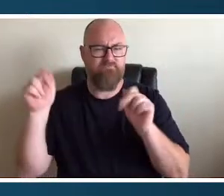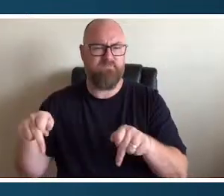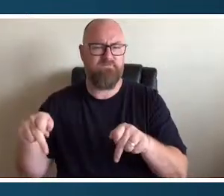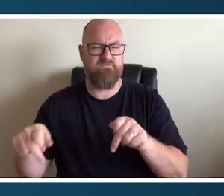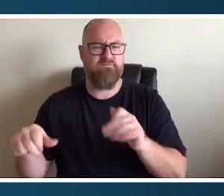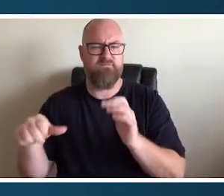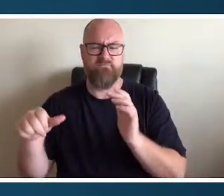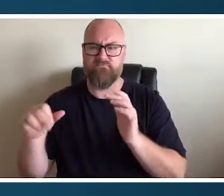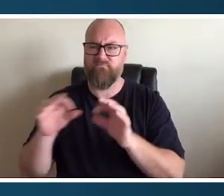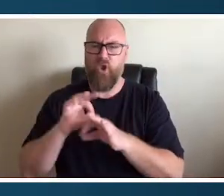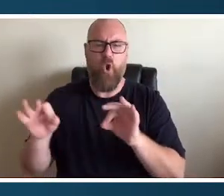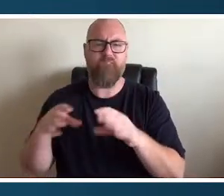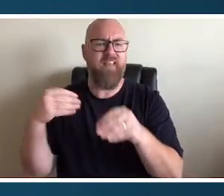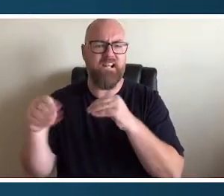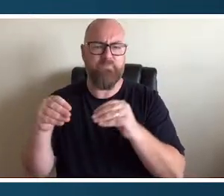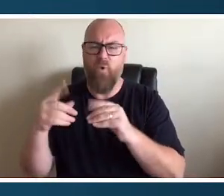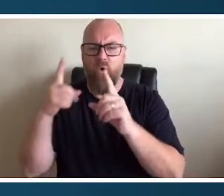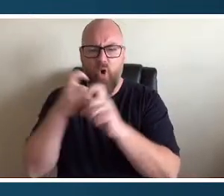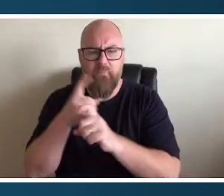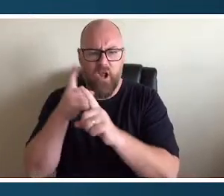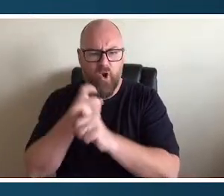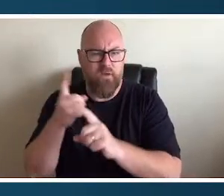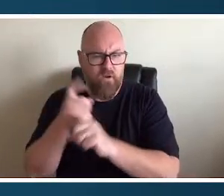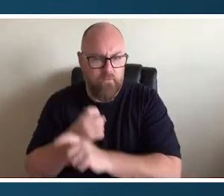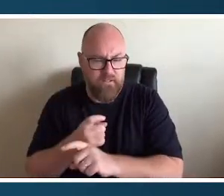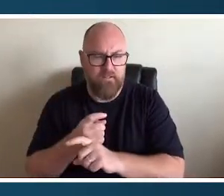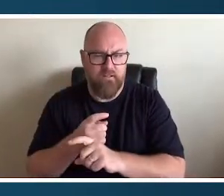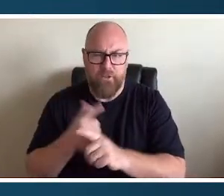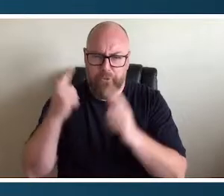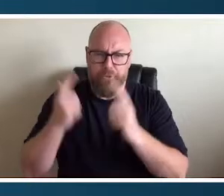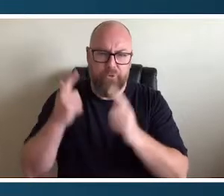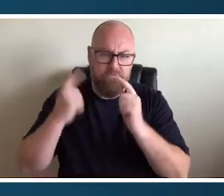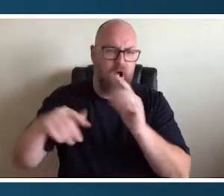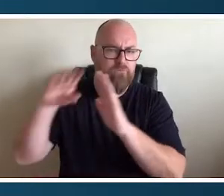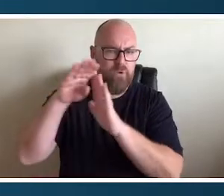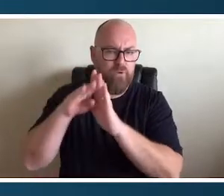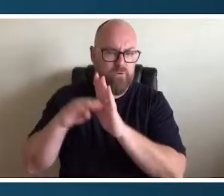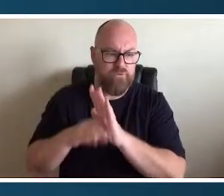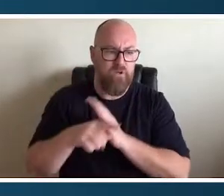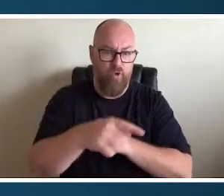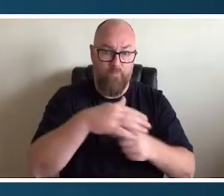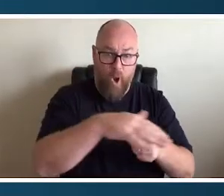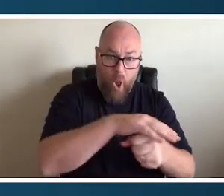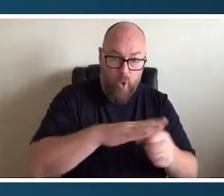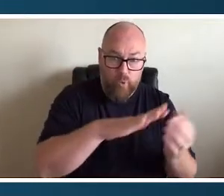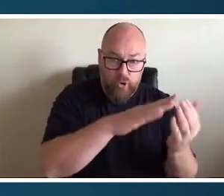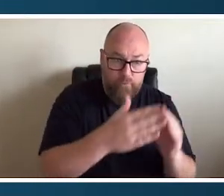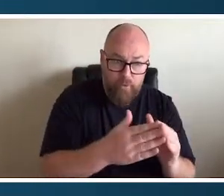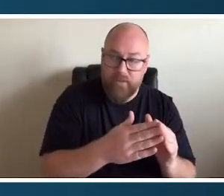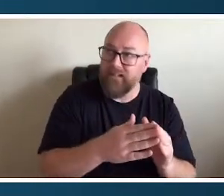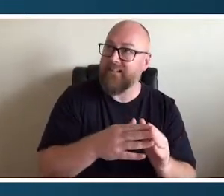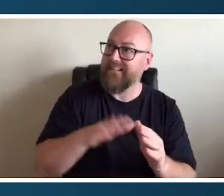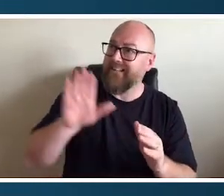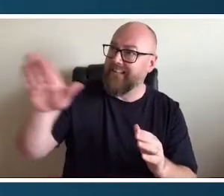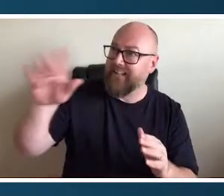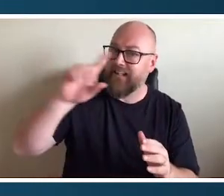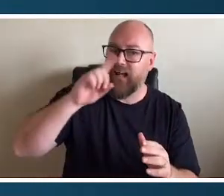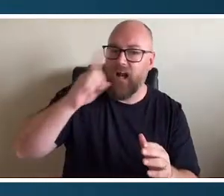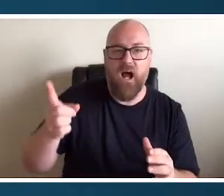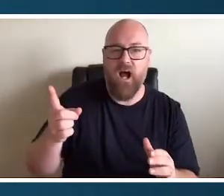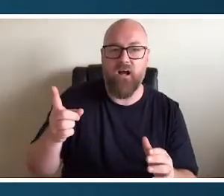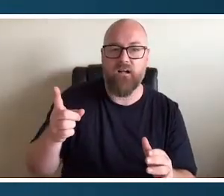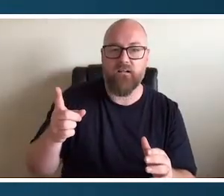for local initiatives to access and effectively utilize funds to address the immediate and specific needs of their